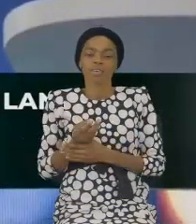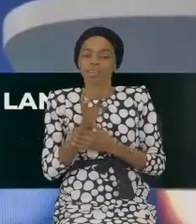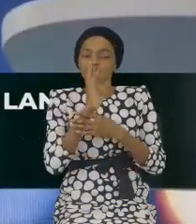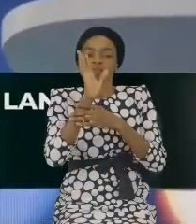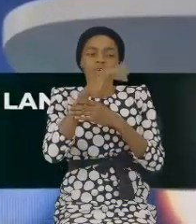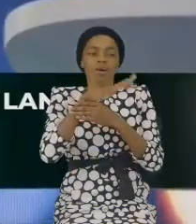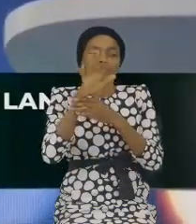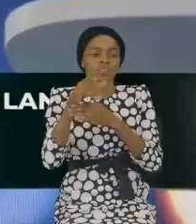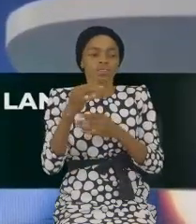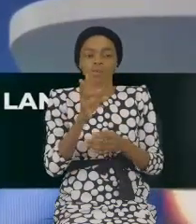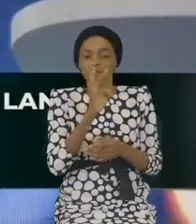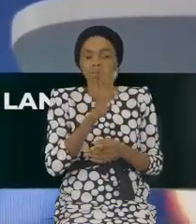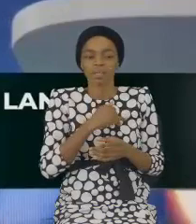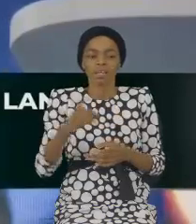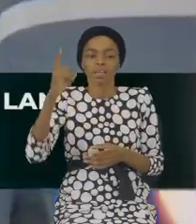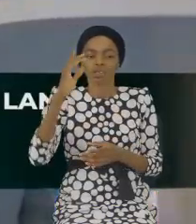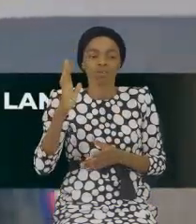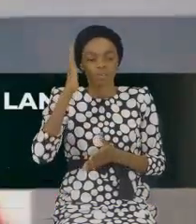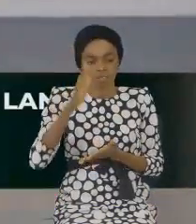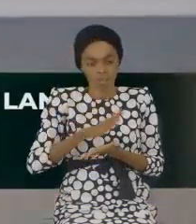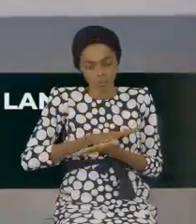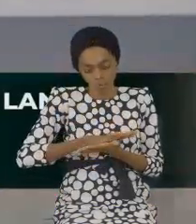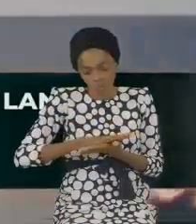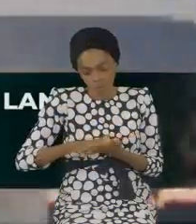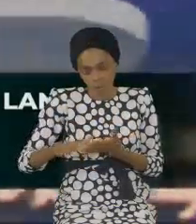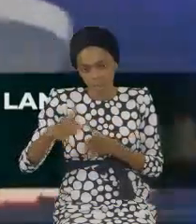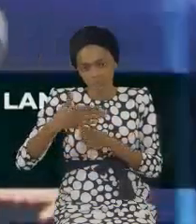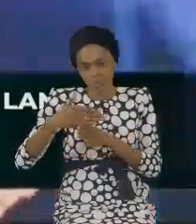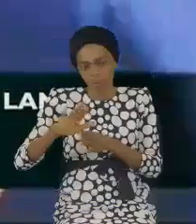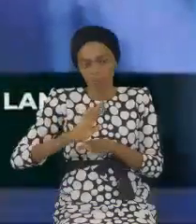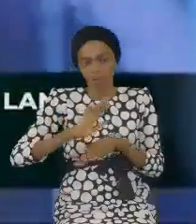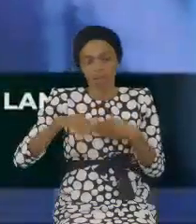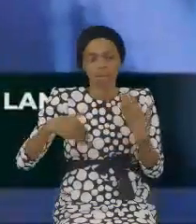waters, and God shall wipe